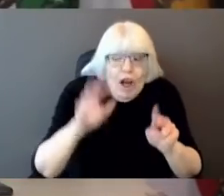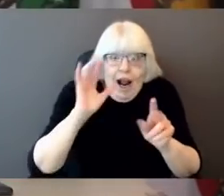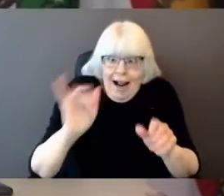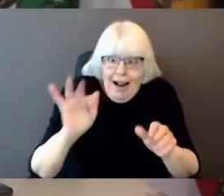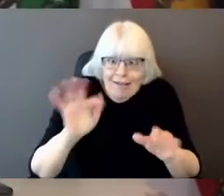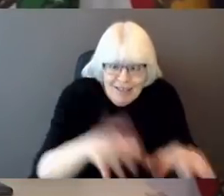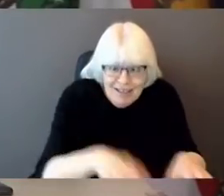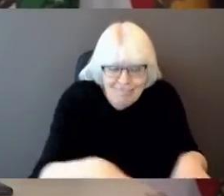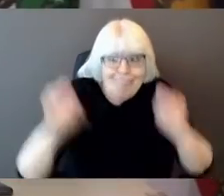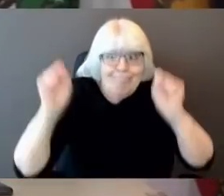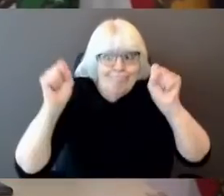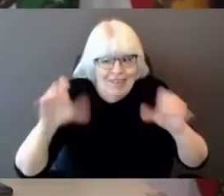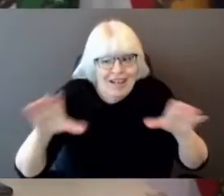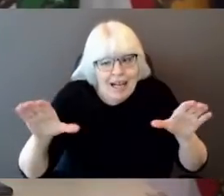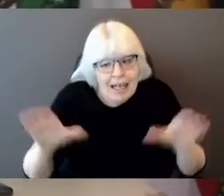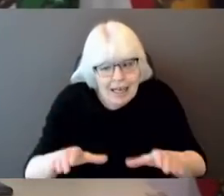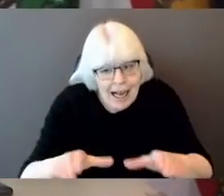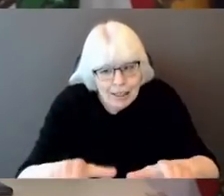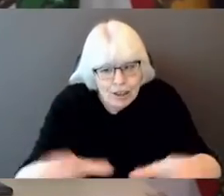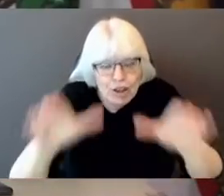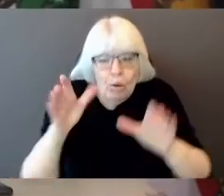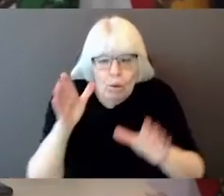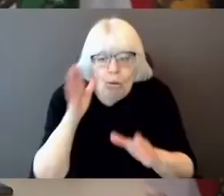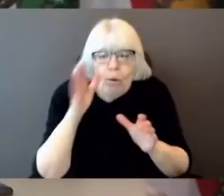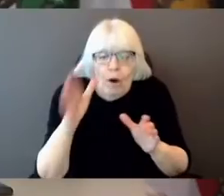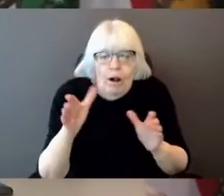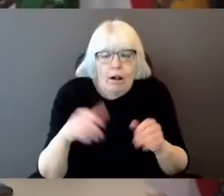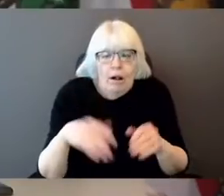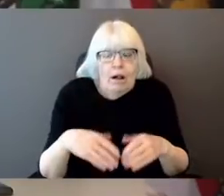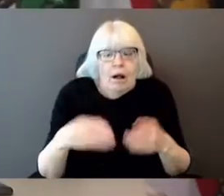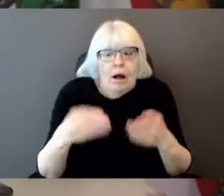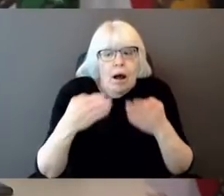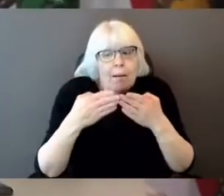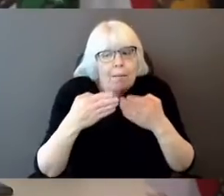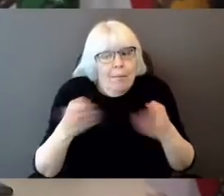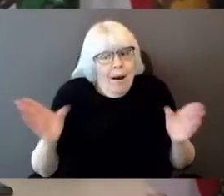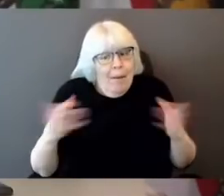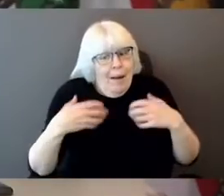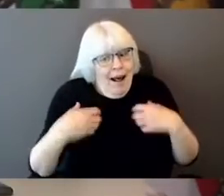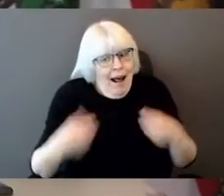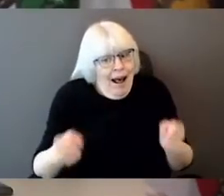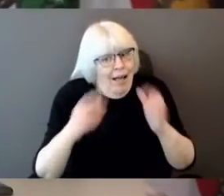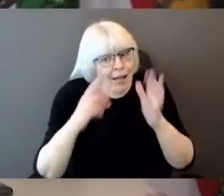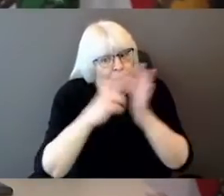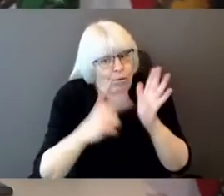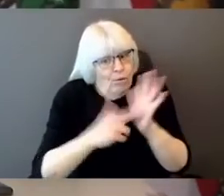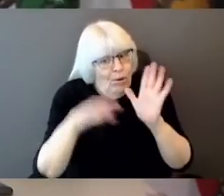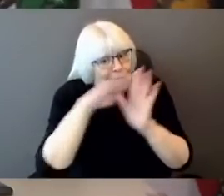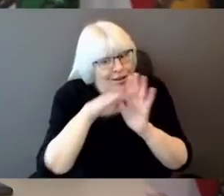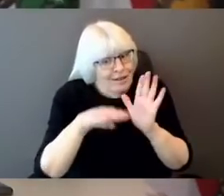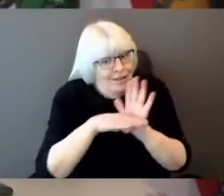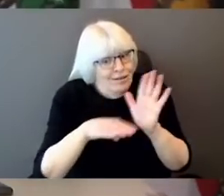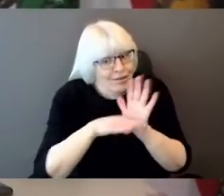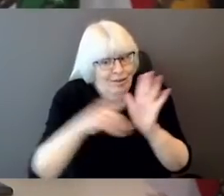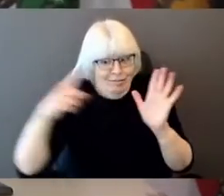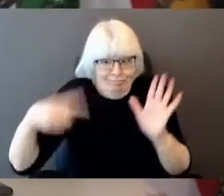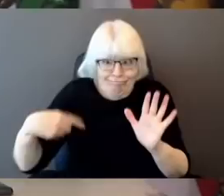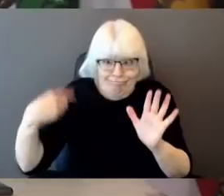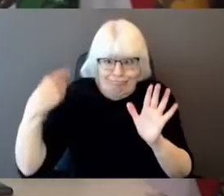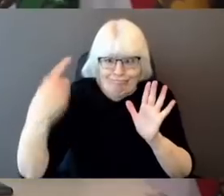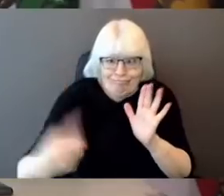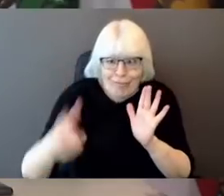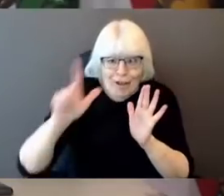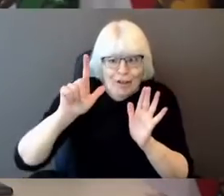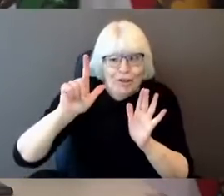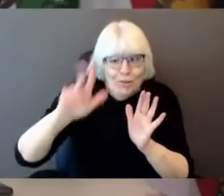mandated health measures, most of them that have been with us for the last 23 months, will be phased out. We will continue as a